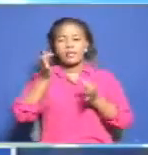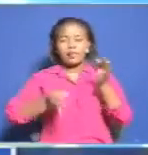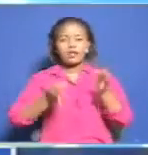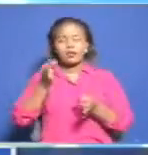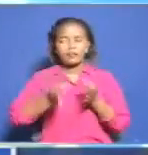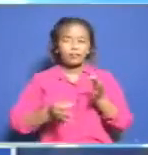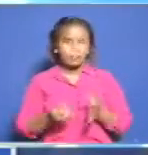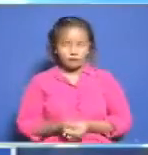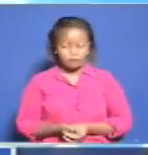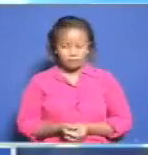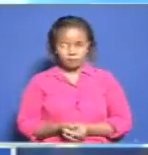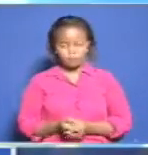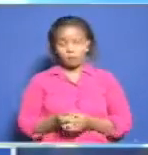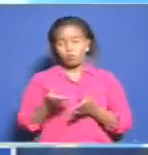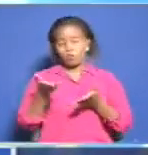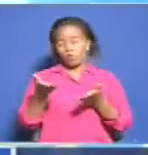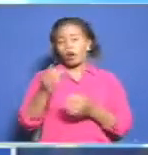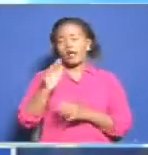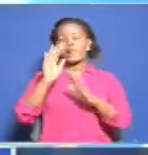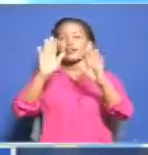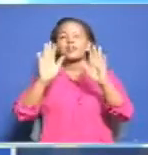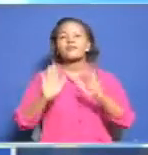important thing, Chief Justice,